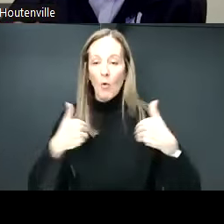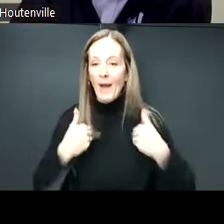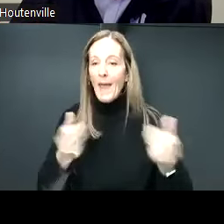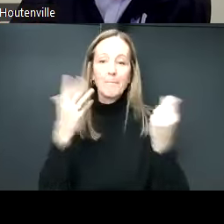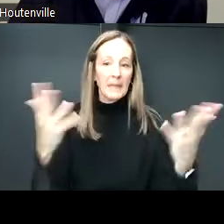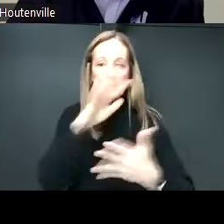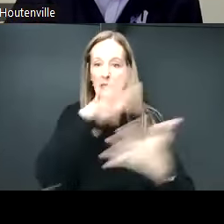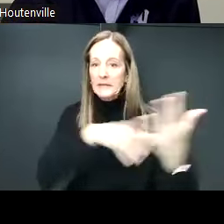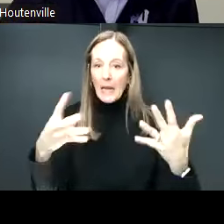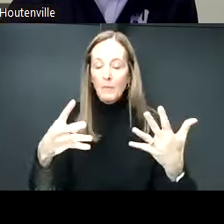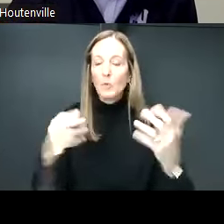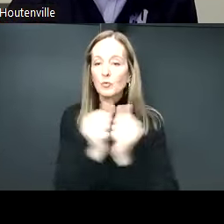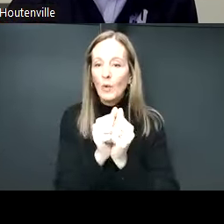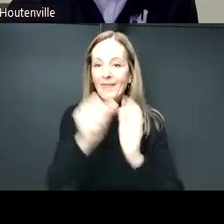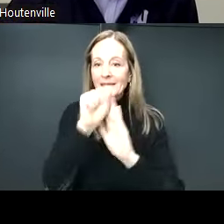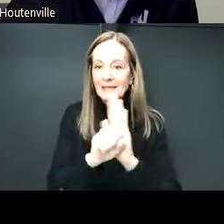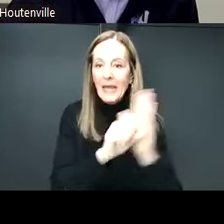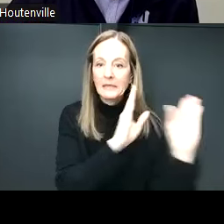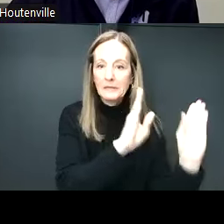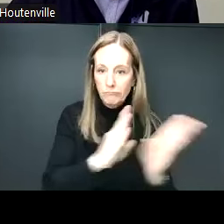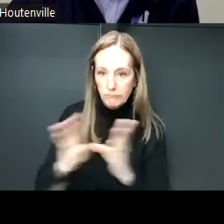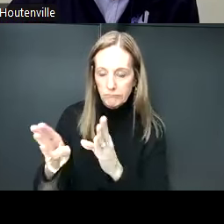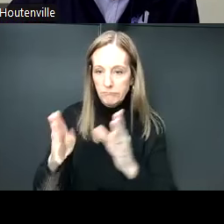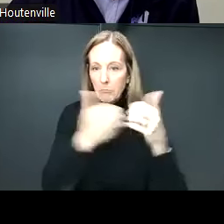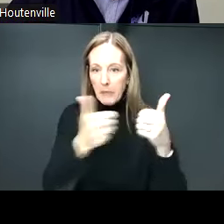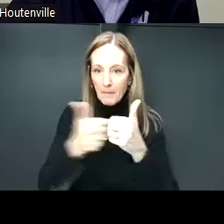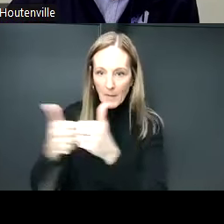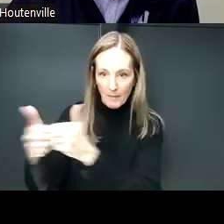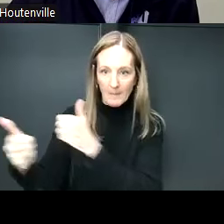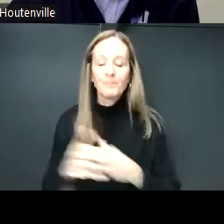states. All right.